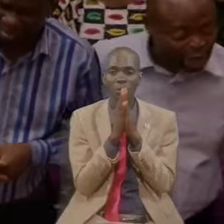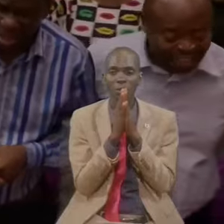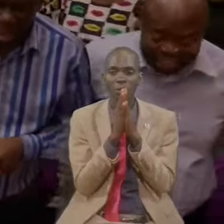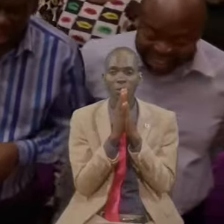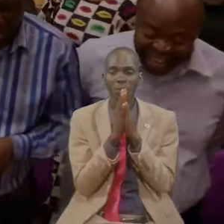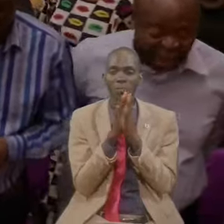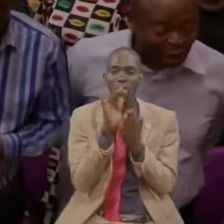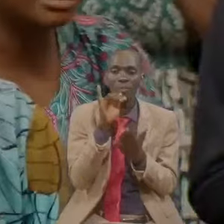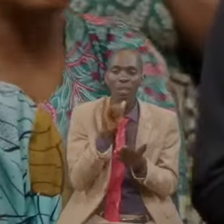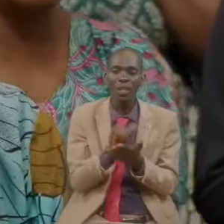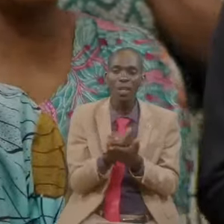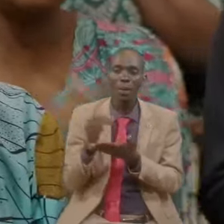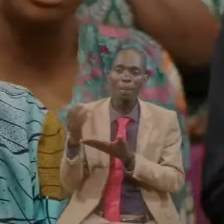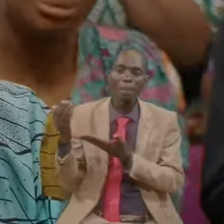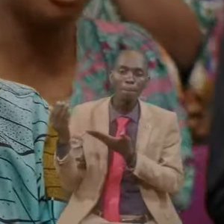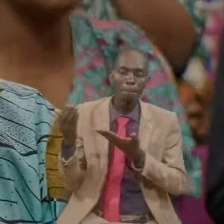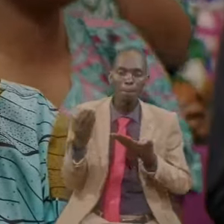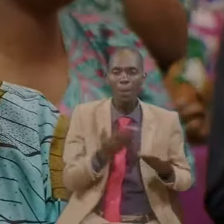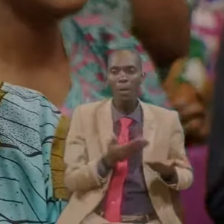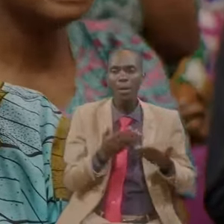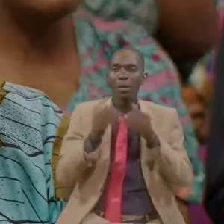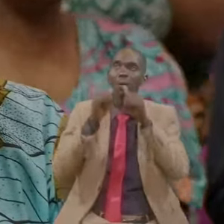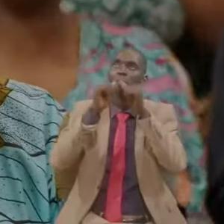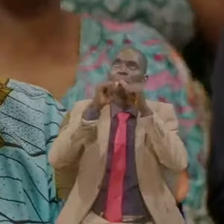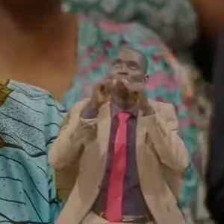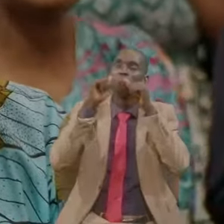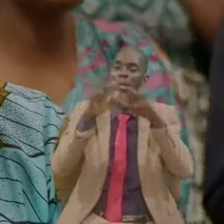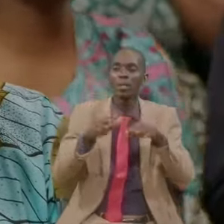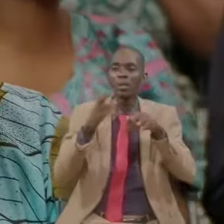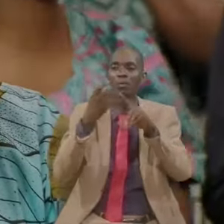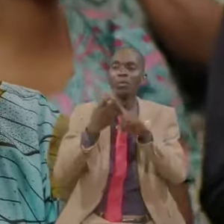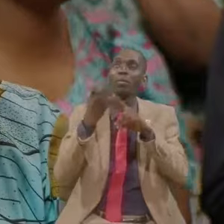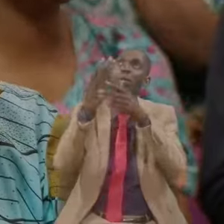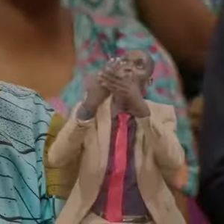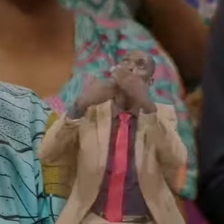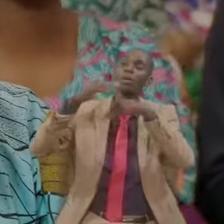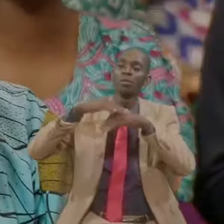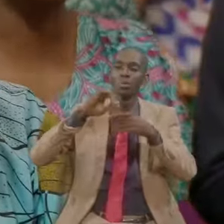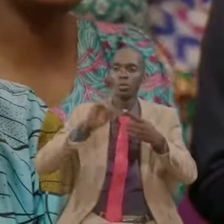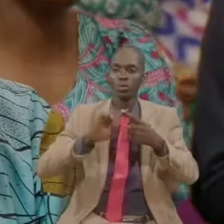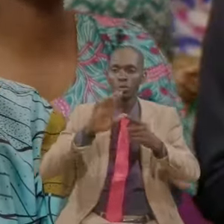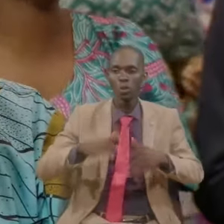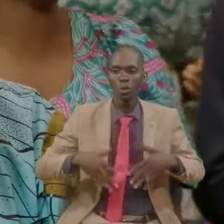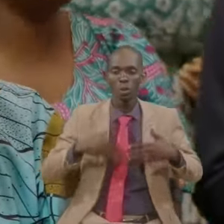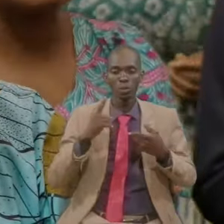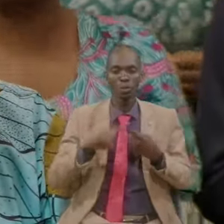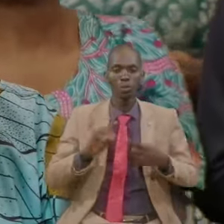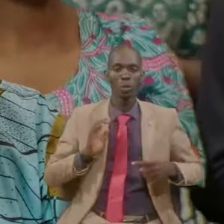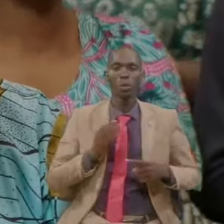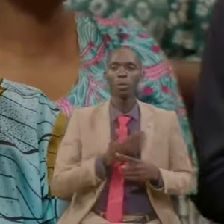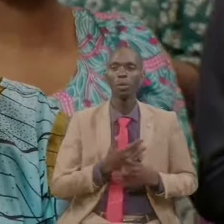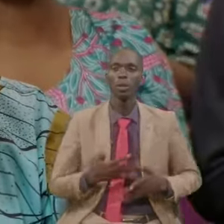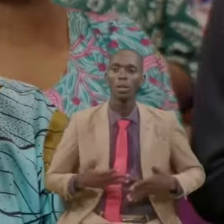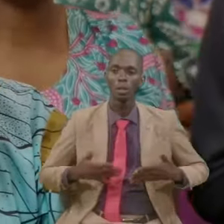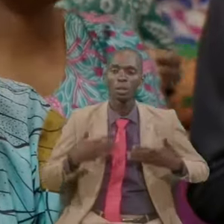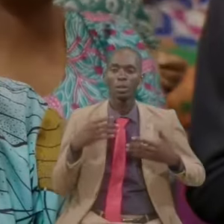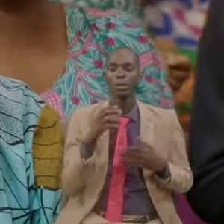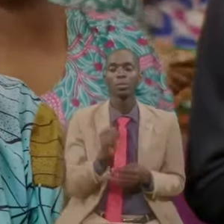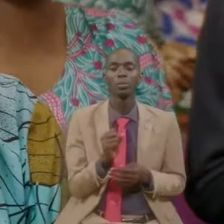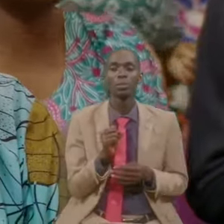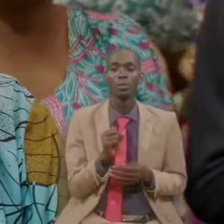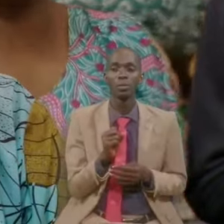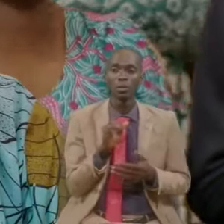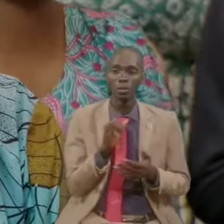that brings virtue from heaven into your life, into our lives, that you